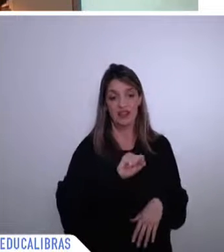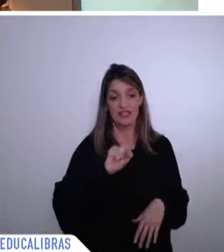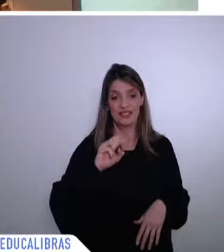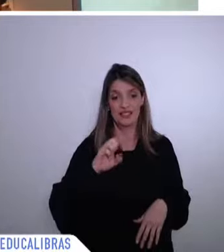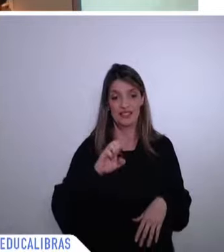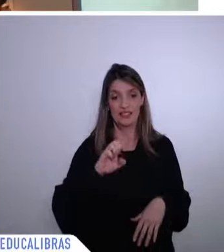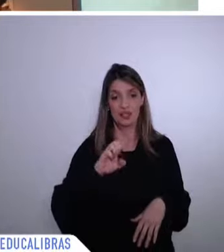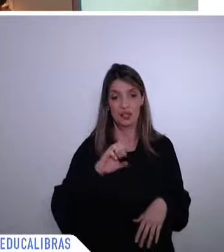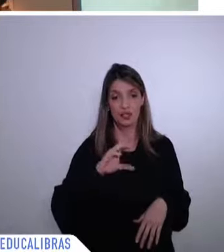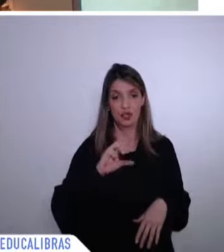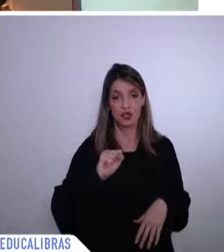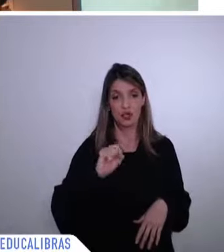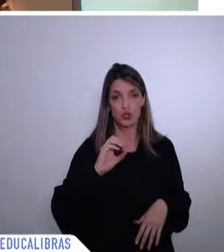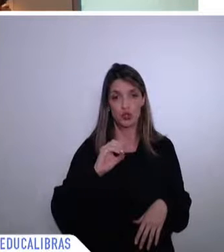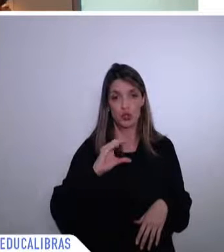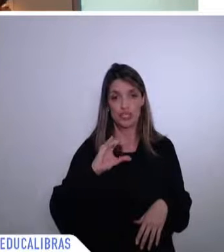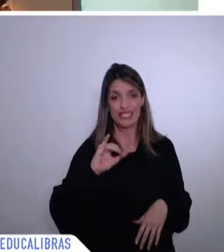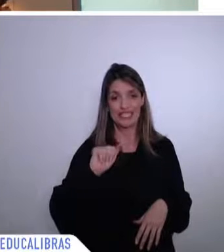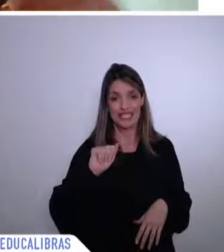to social